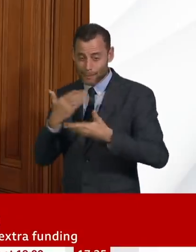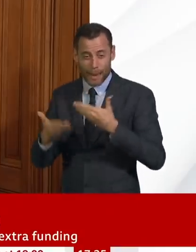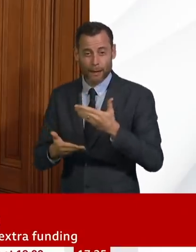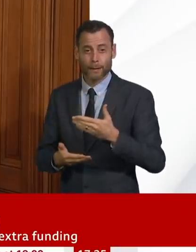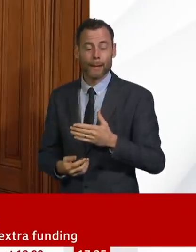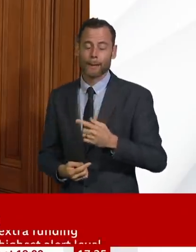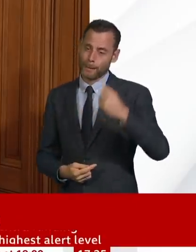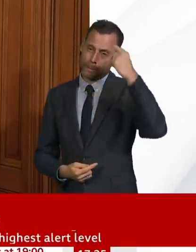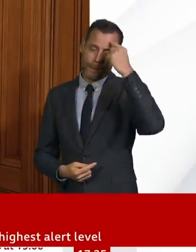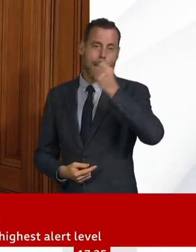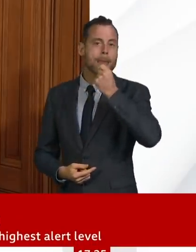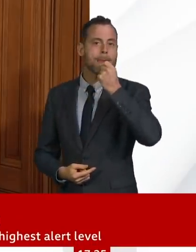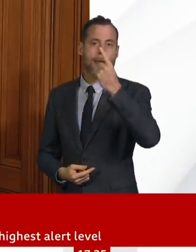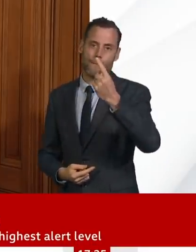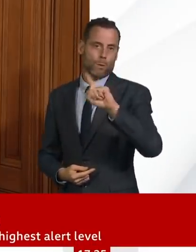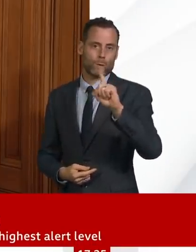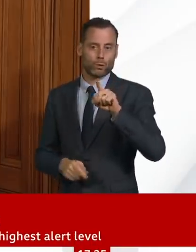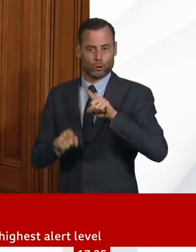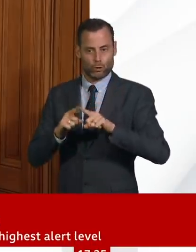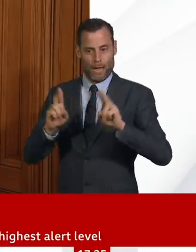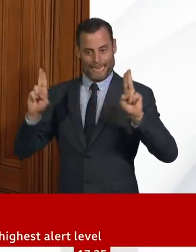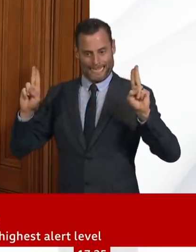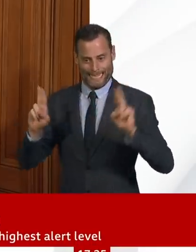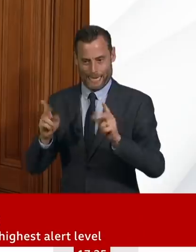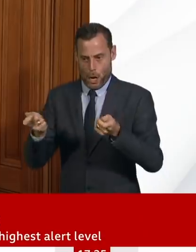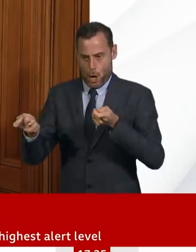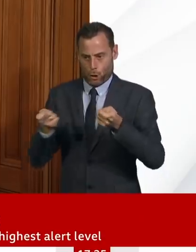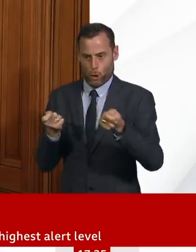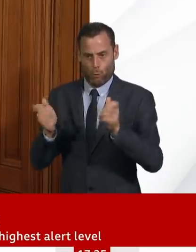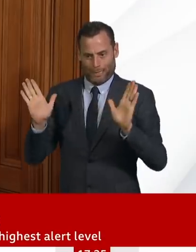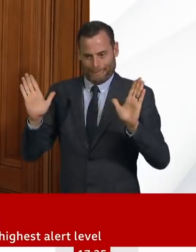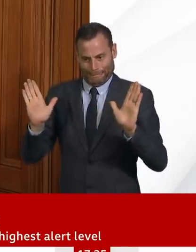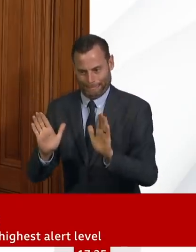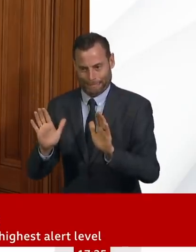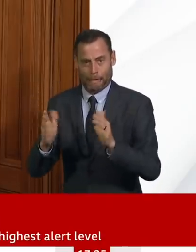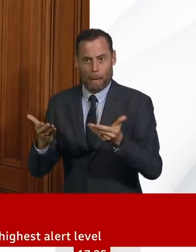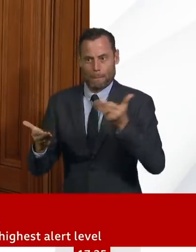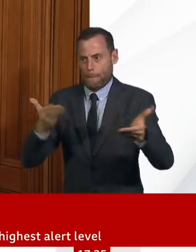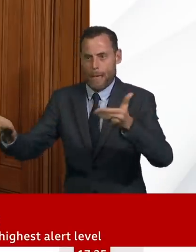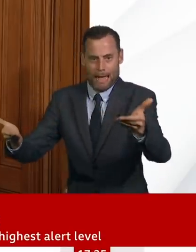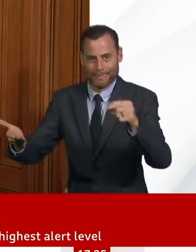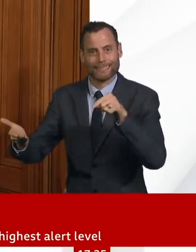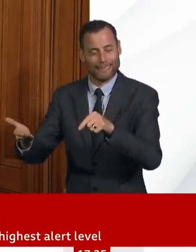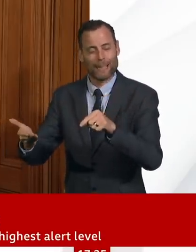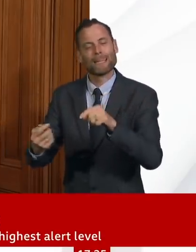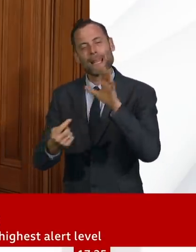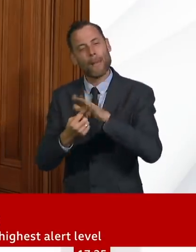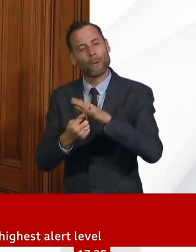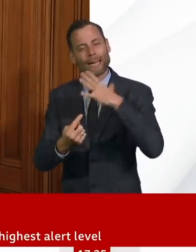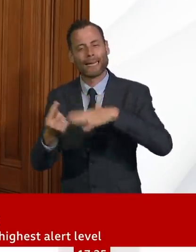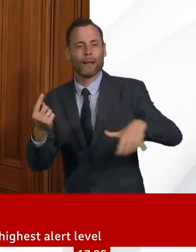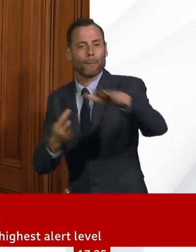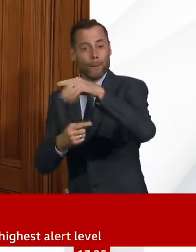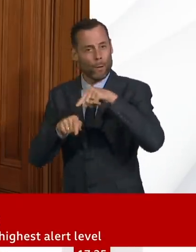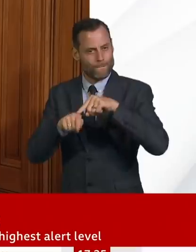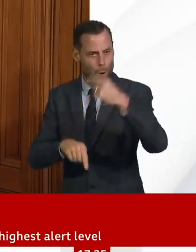that requires measures to be put in place that will do that, but also, crucially, for people to comply with those measures. The British public did that in April and